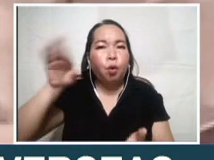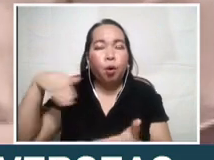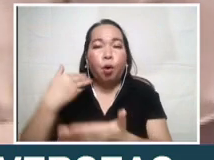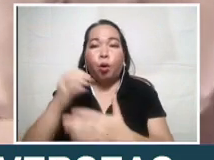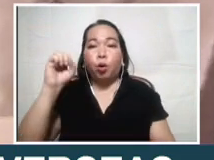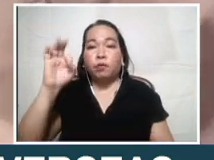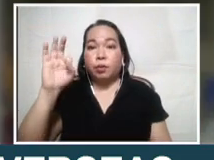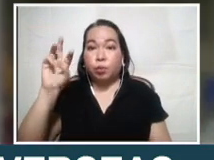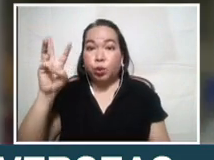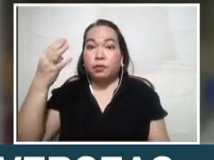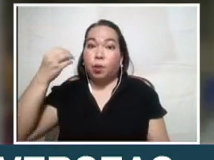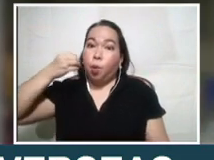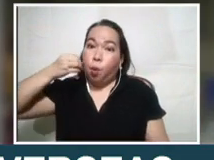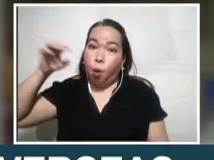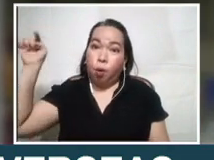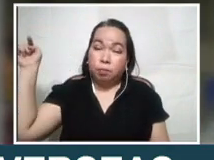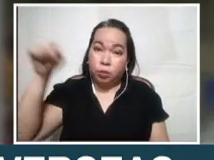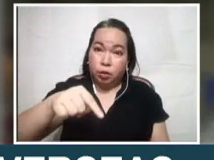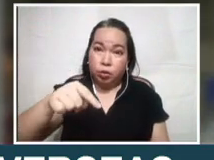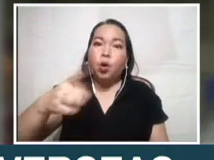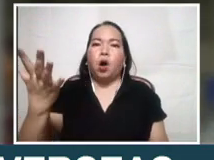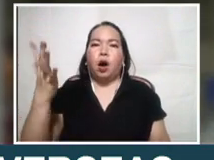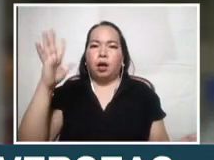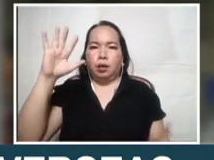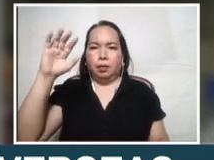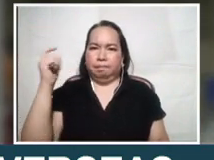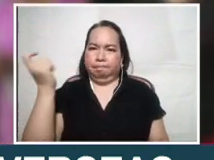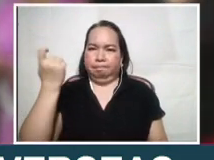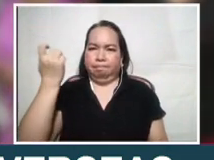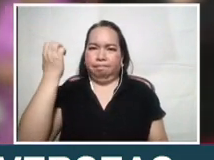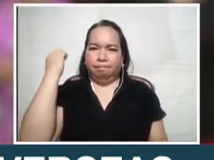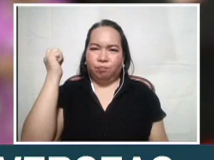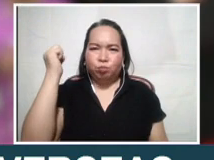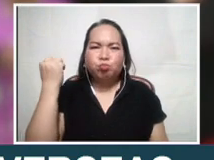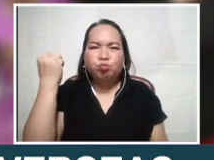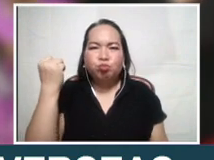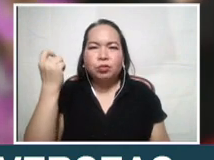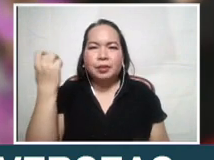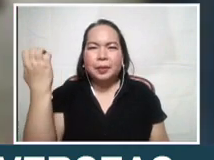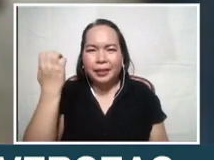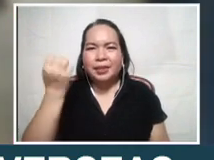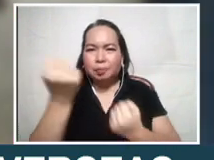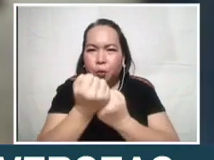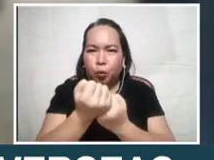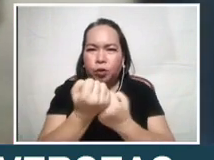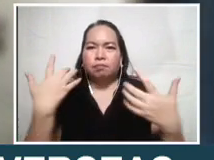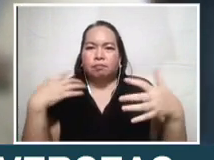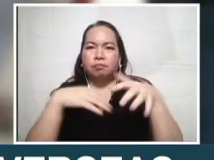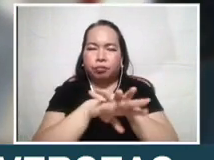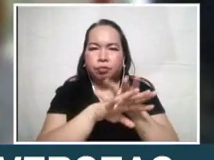home and stay permanently, they're provided with the integration program, which may be in the form of